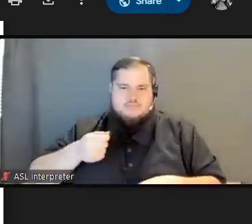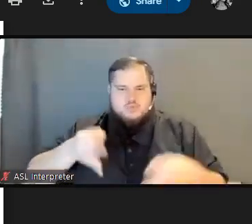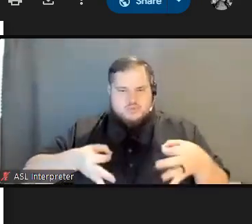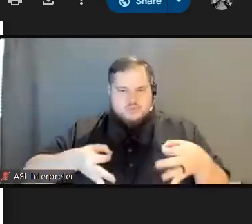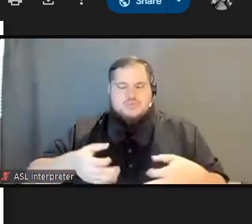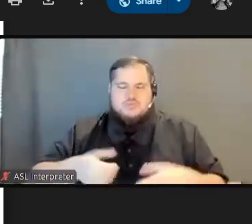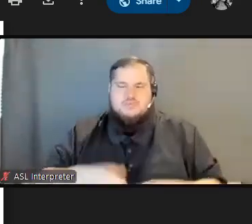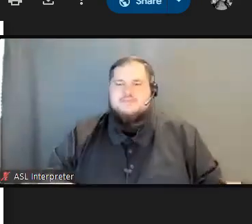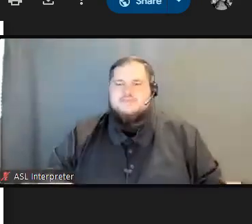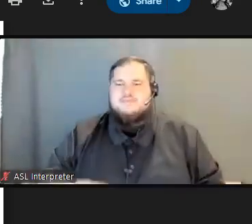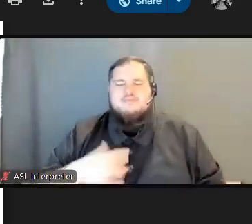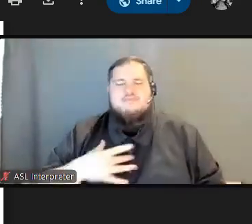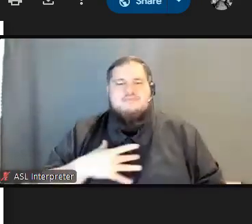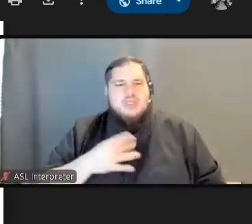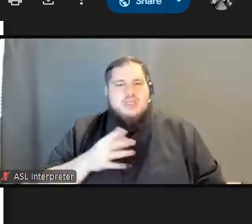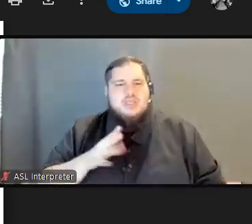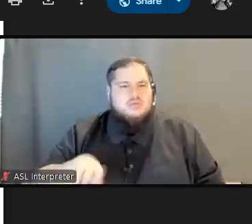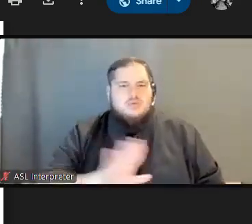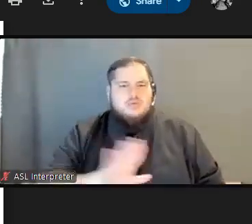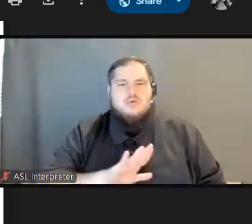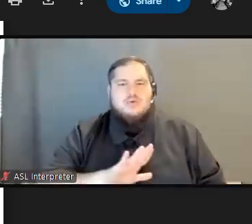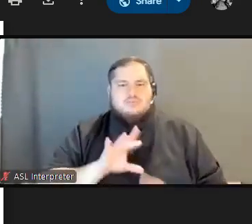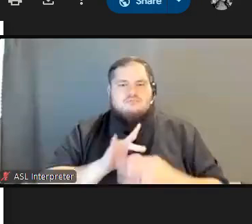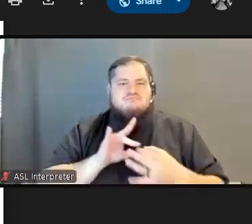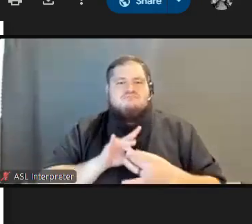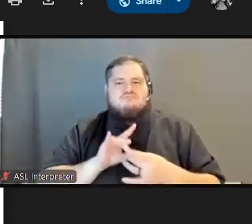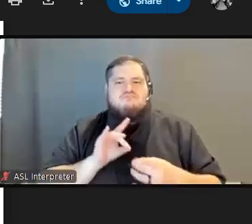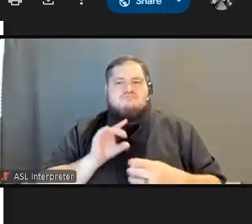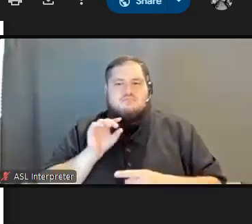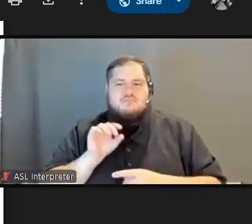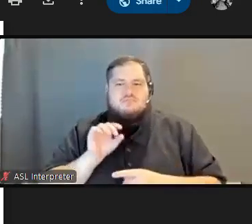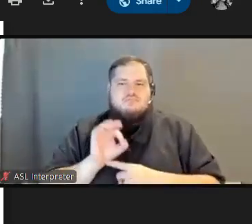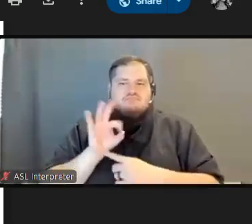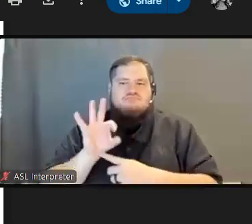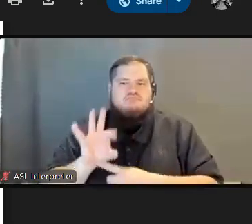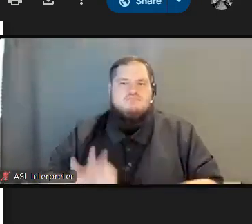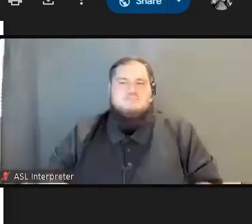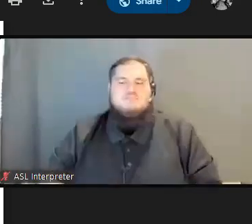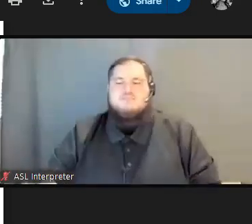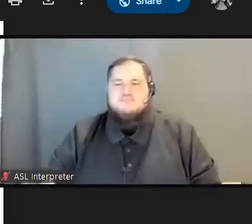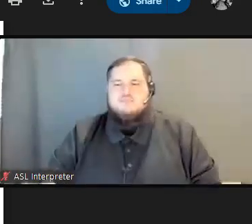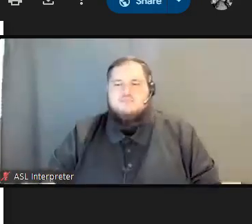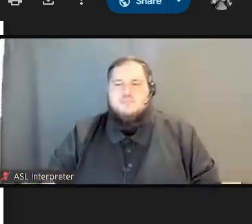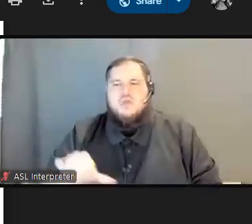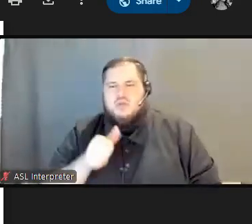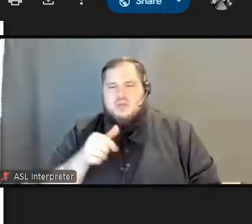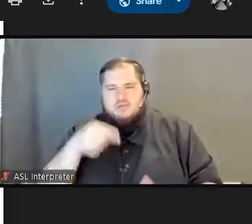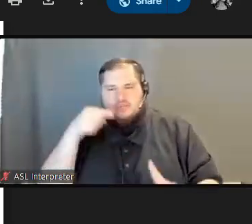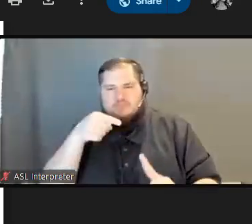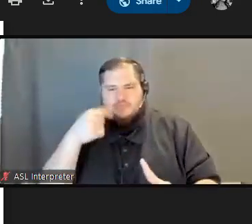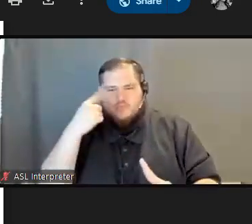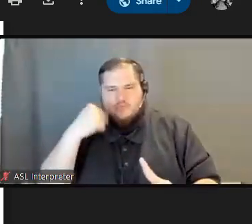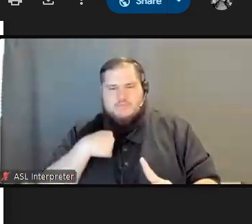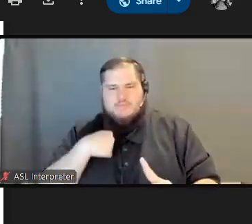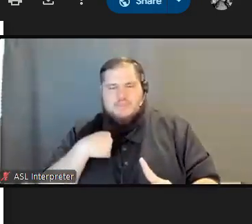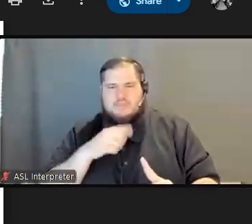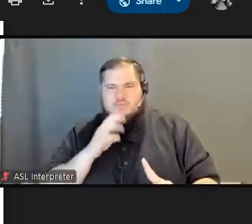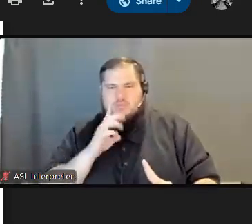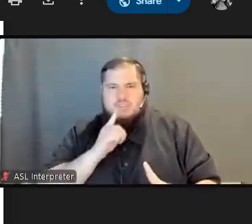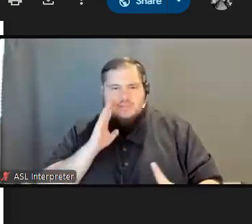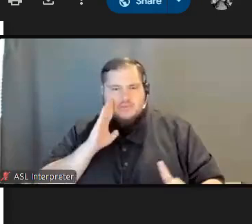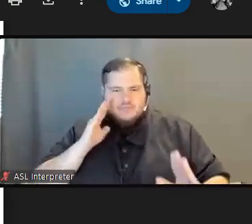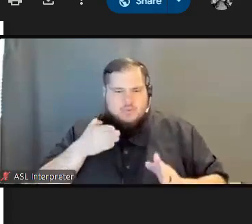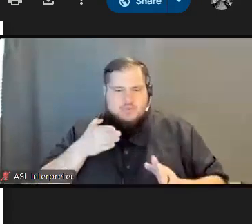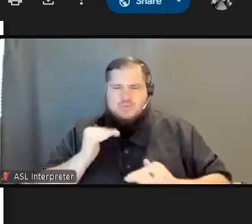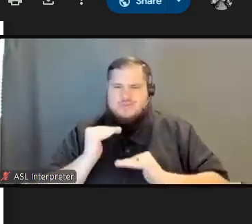all these points bringing forward. I know one of them for me is also a focus on our very, very